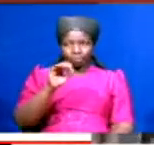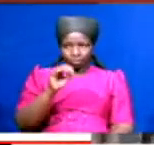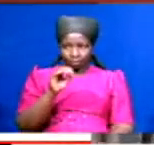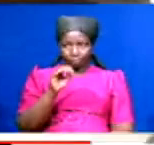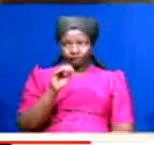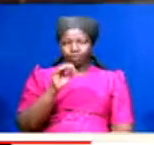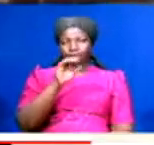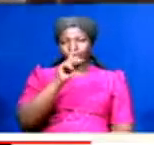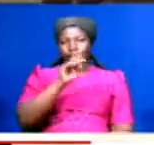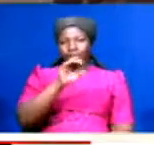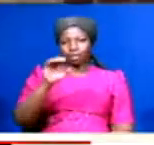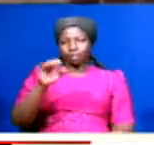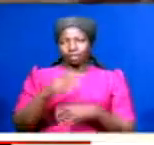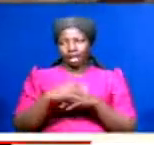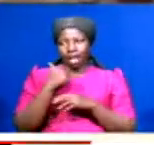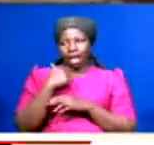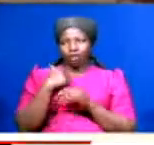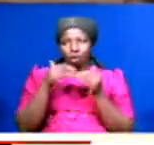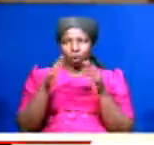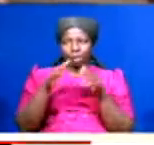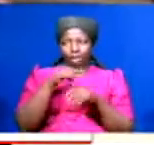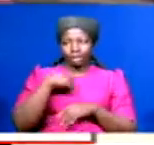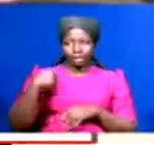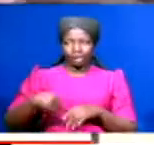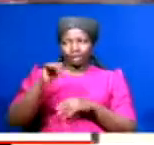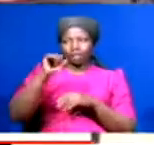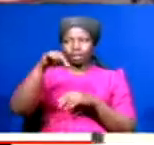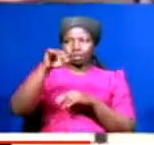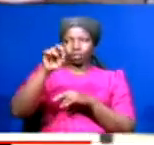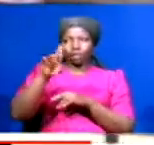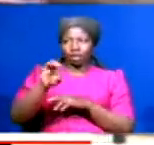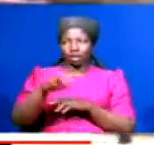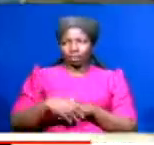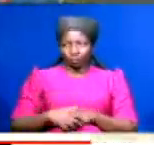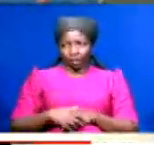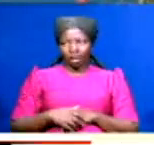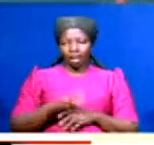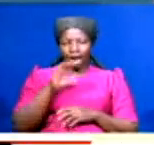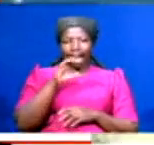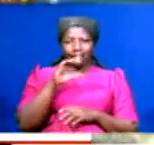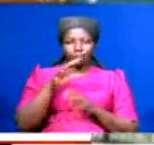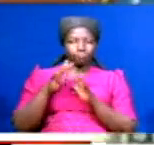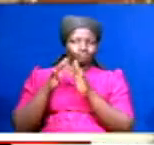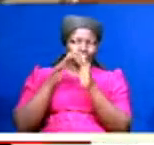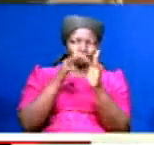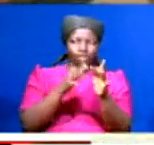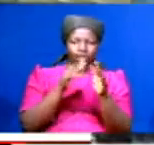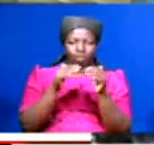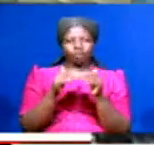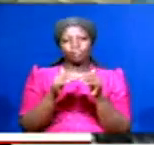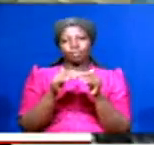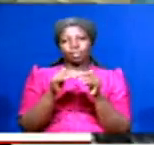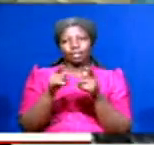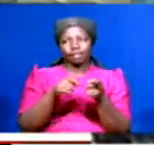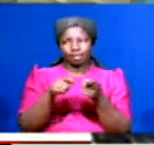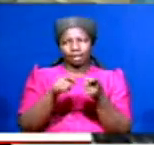Kenyan government. The move has since seen customers flood the stores reopening to do their shopping. Trade and foreign investments are set to